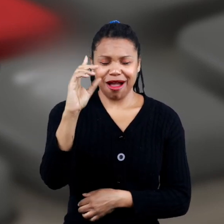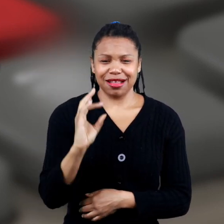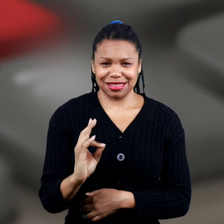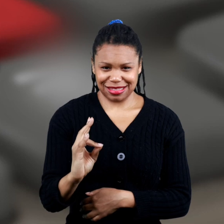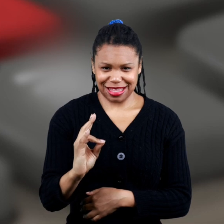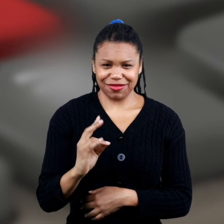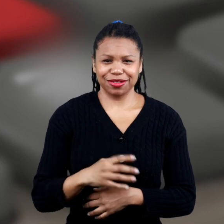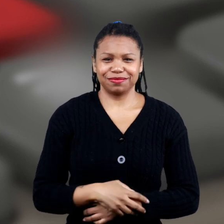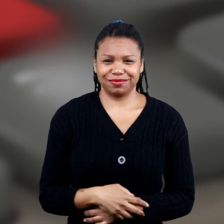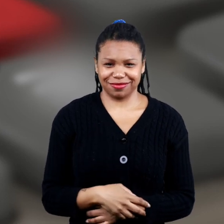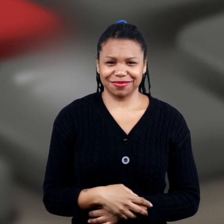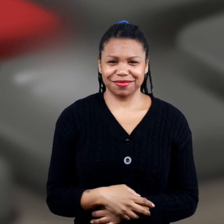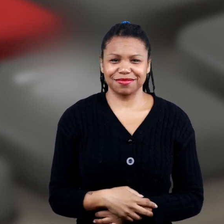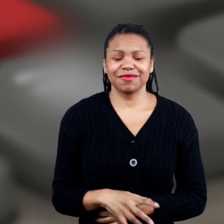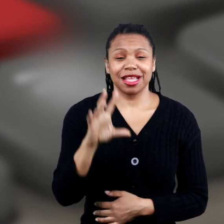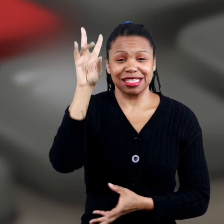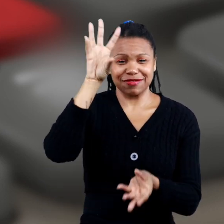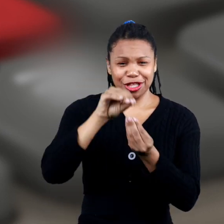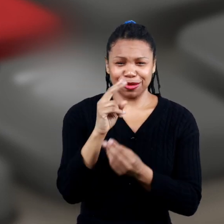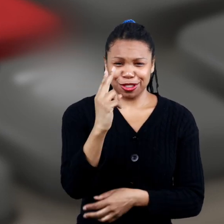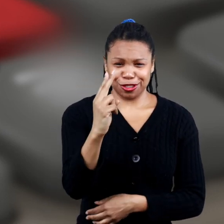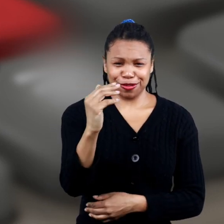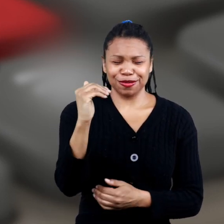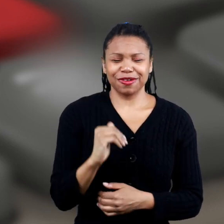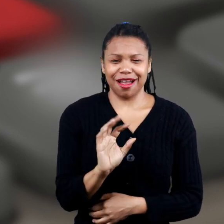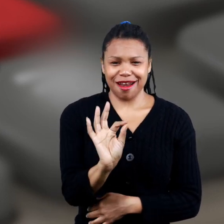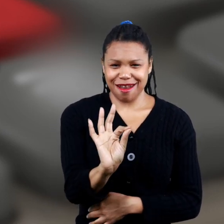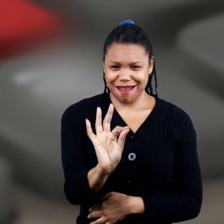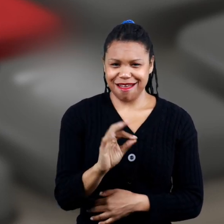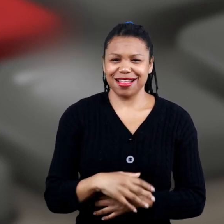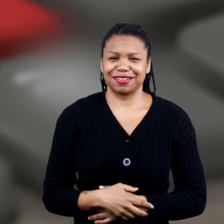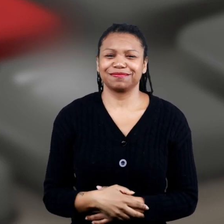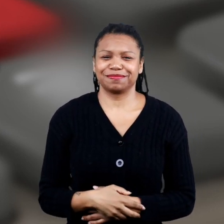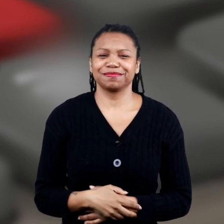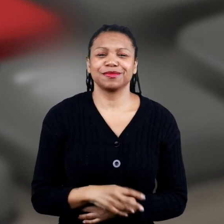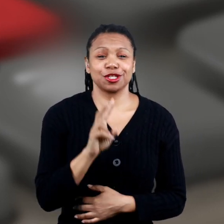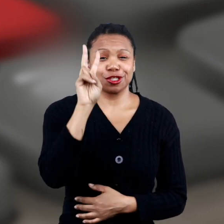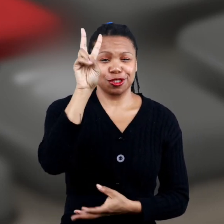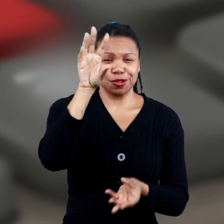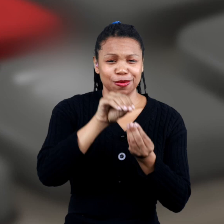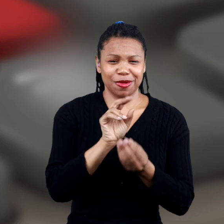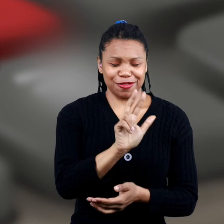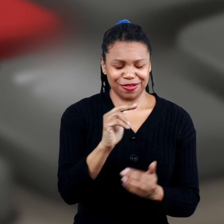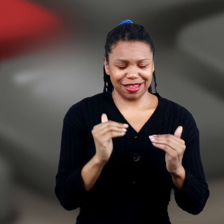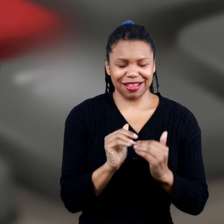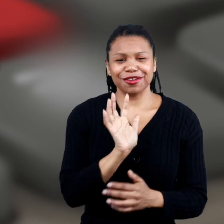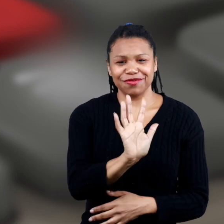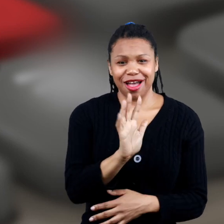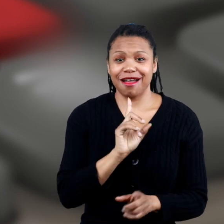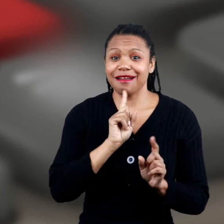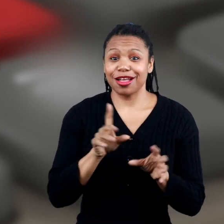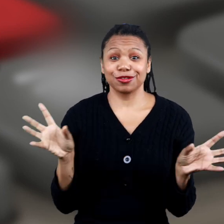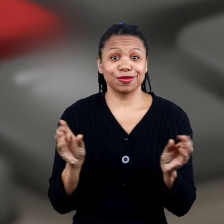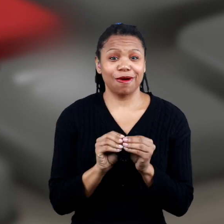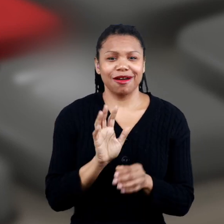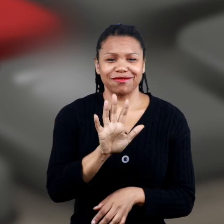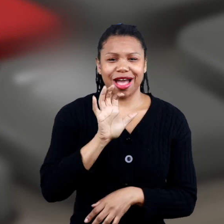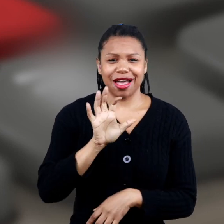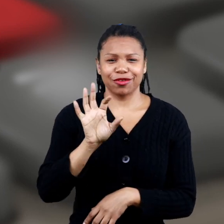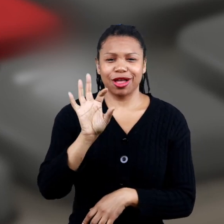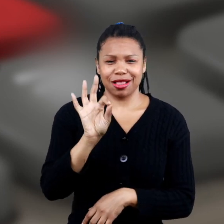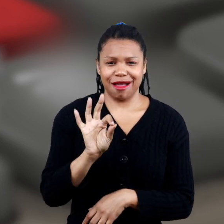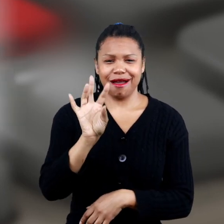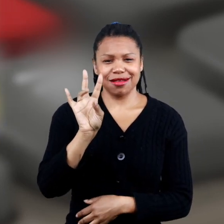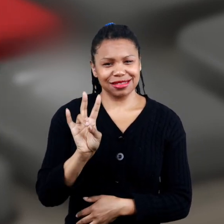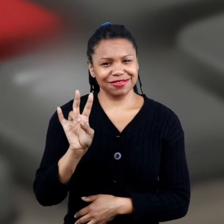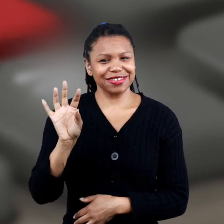Six plus one is seven. Seven plus two is nine. And two plus three is five.